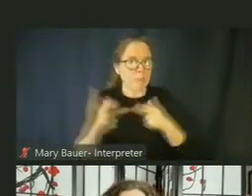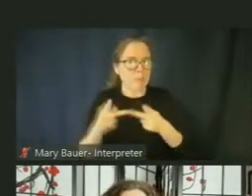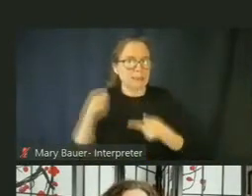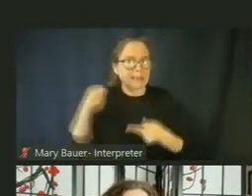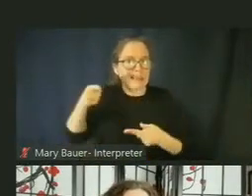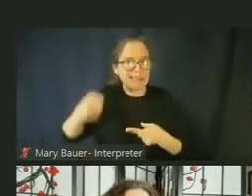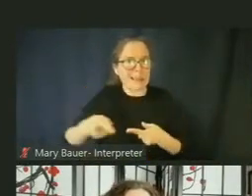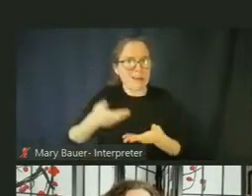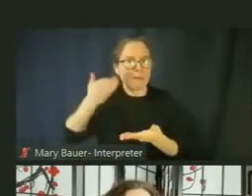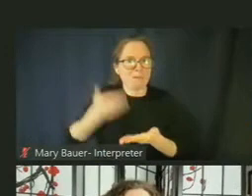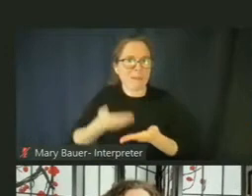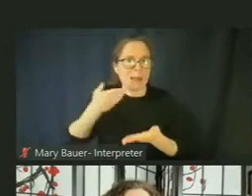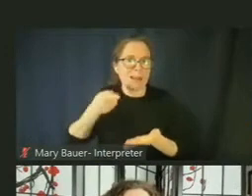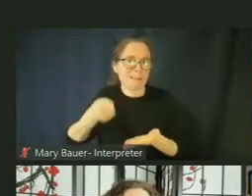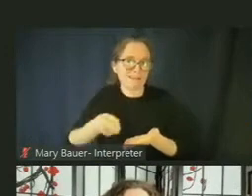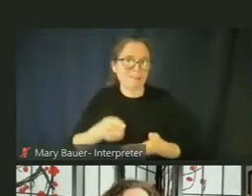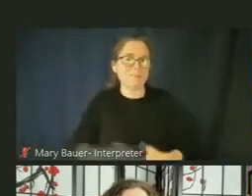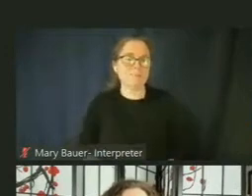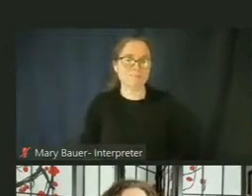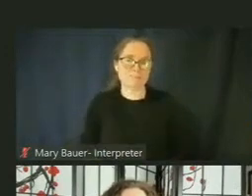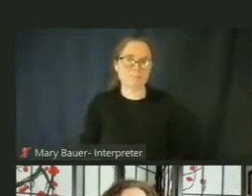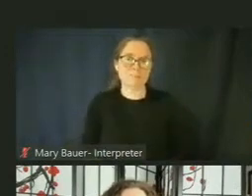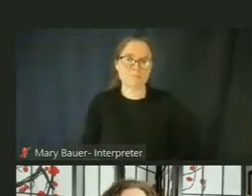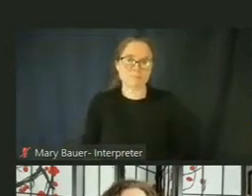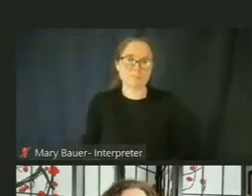have also been helpful.